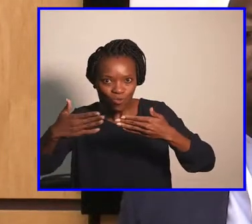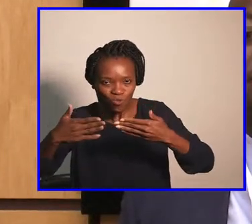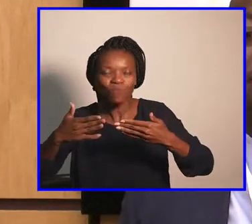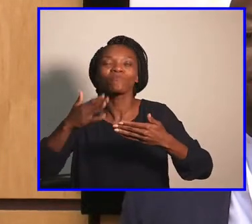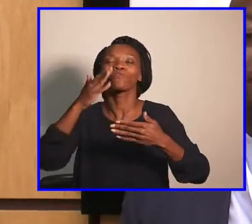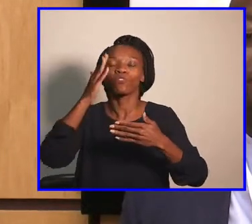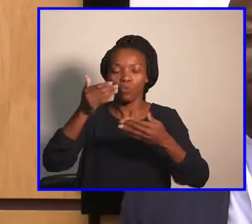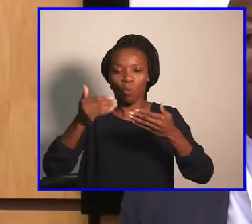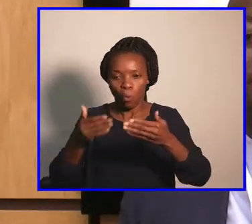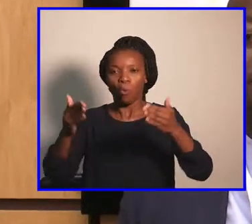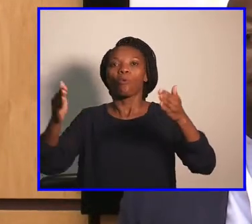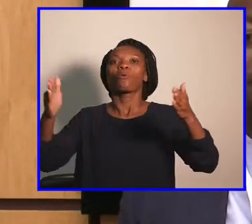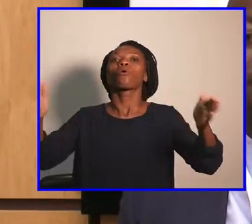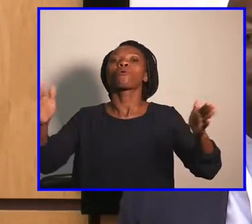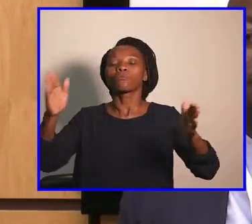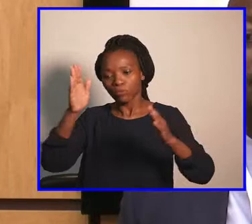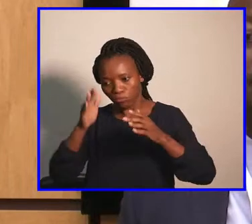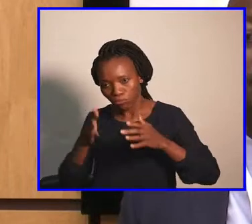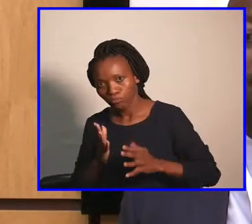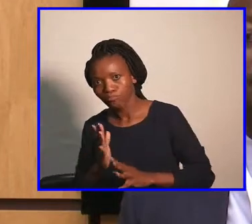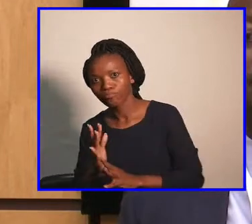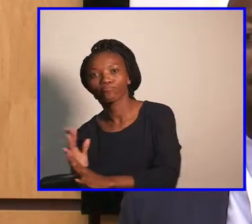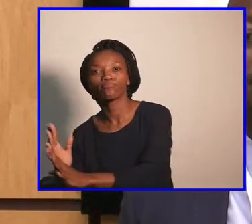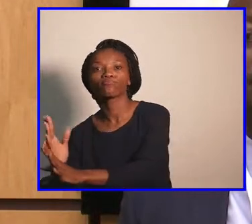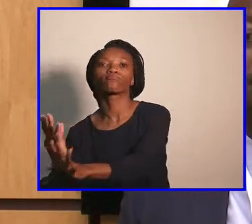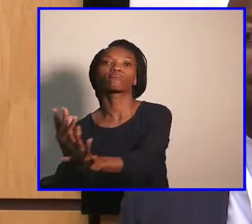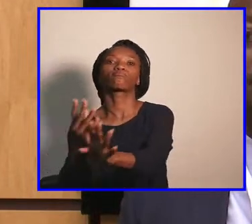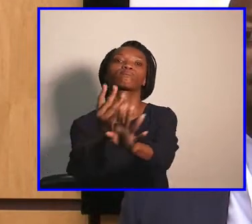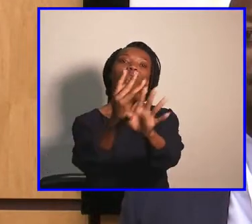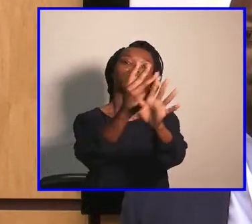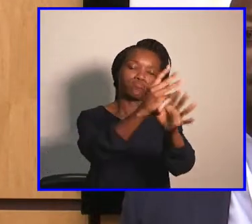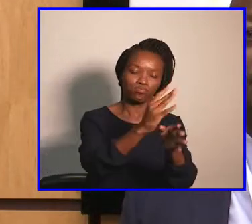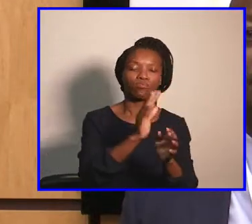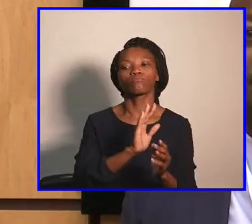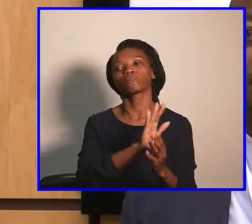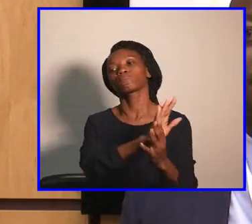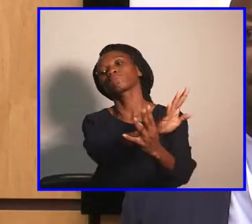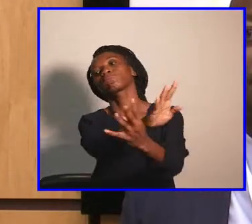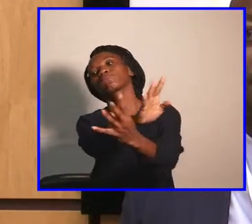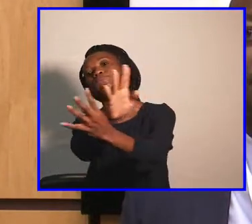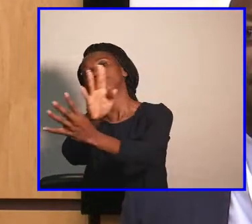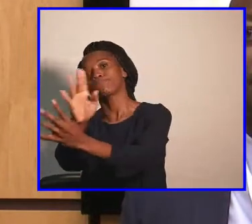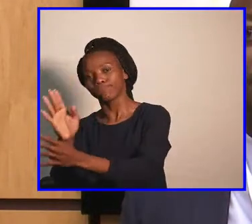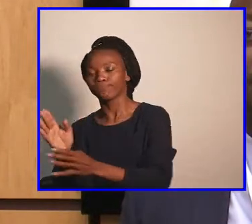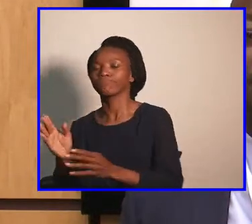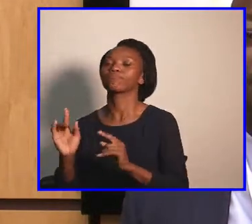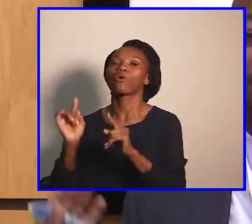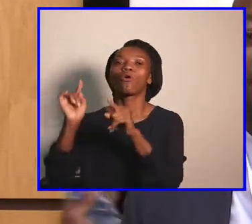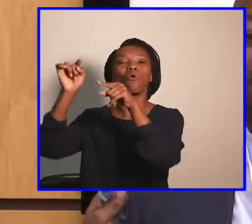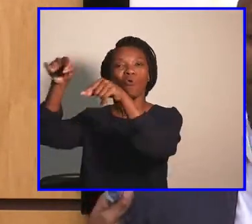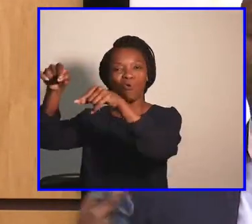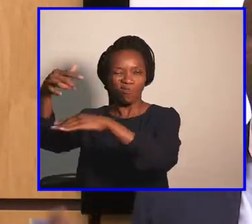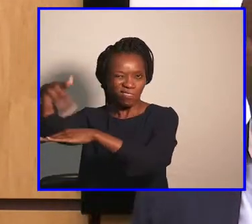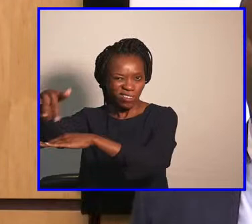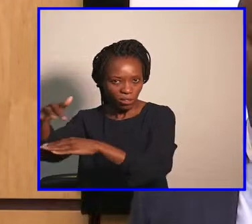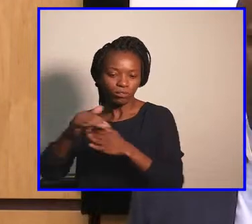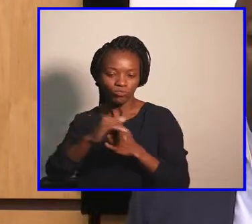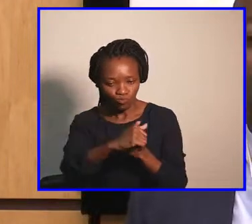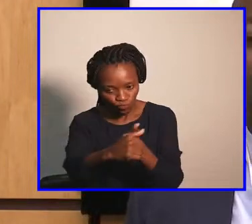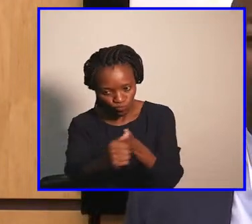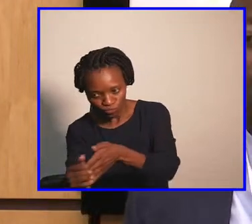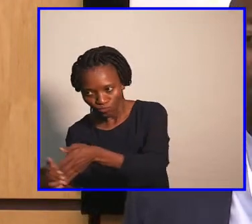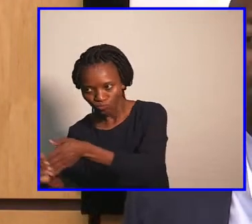will find it open as well, and then they will come out here. They will meet with the group that is coming this way, and then this guy will lead you